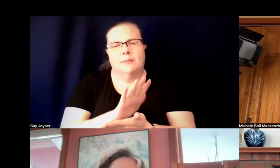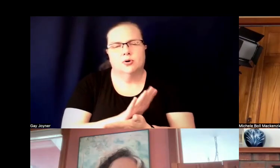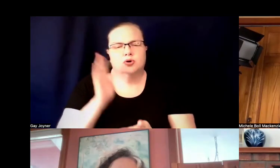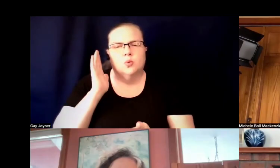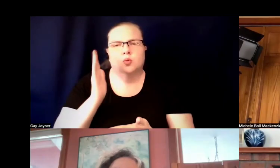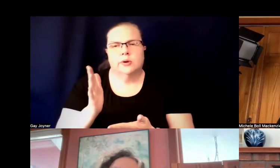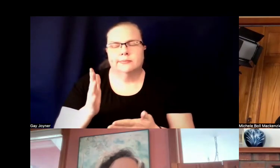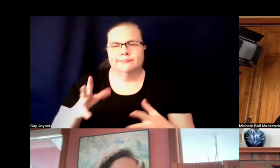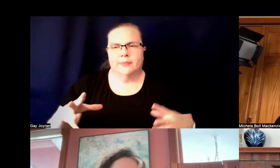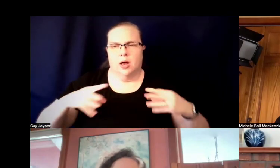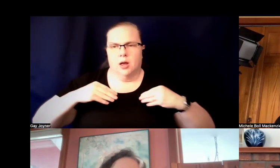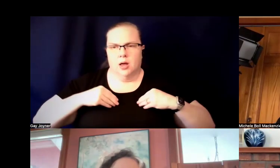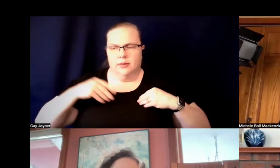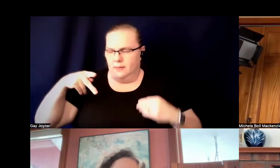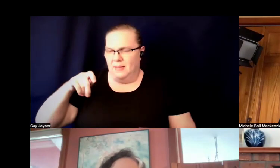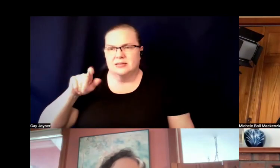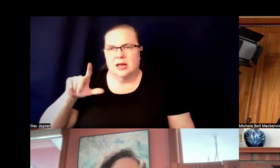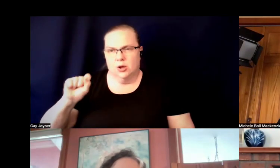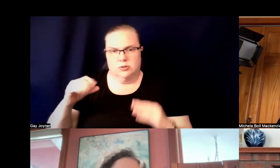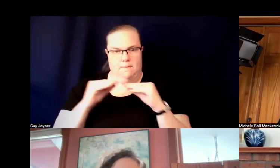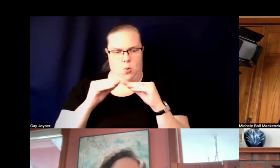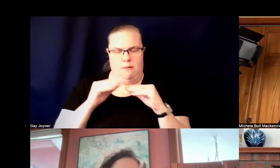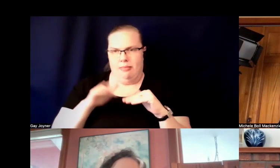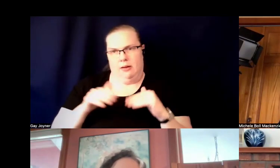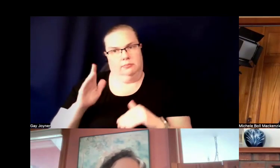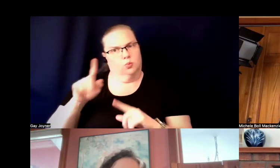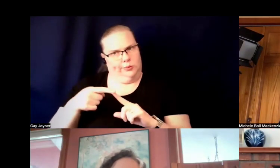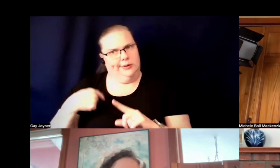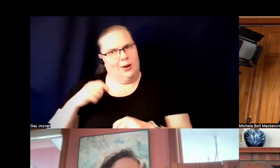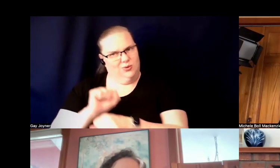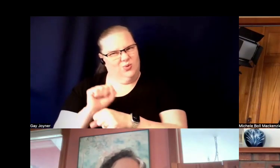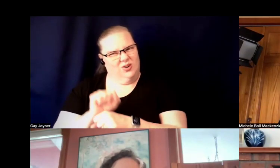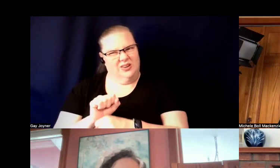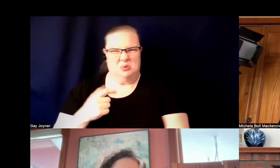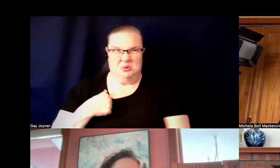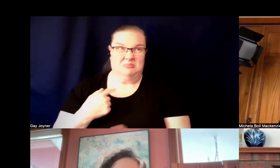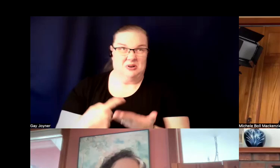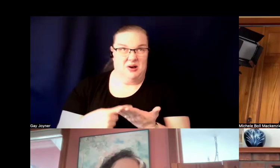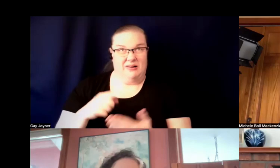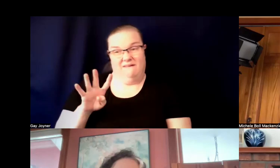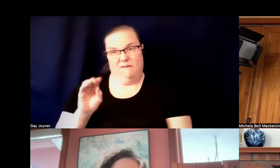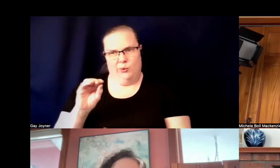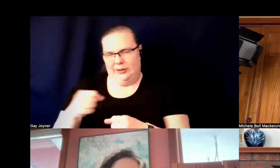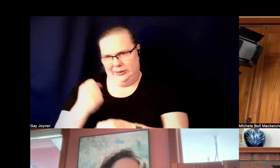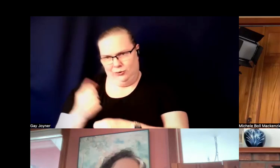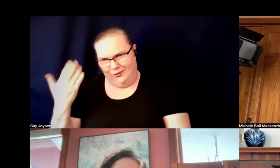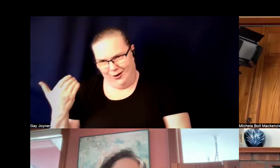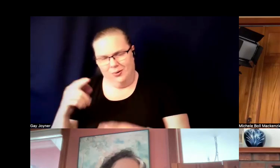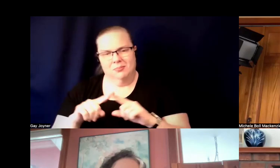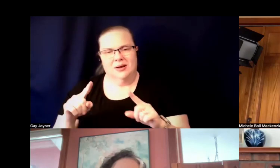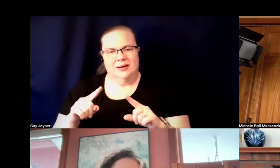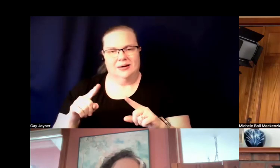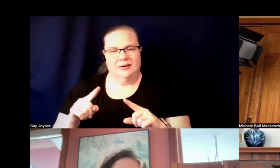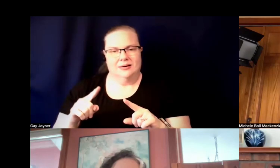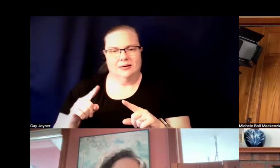hug the pastel a lot more than what I was working with. Again, we're talking 40 years ago. So I mean, I